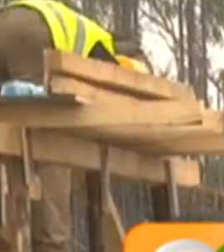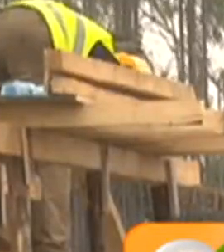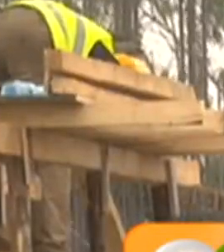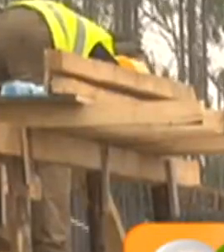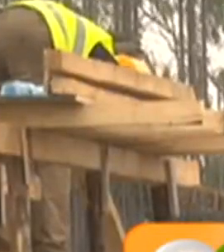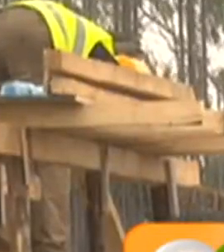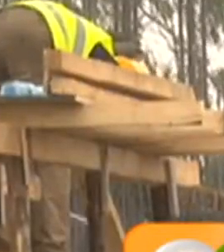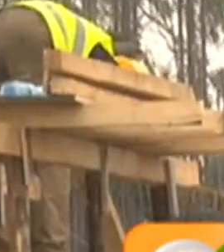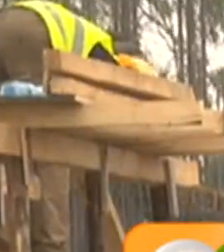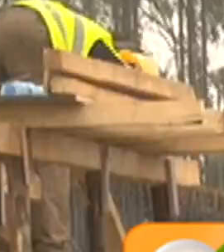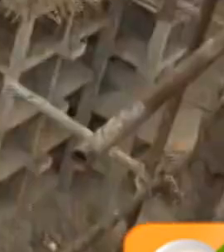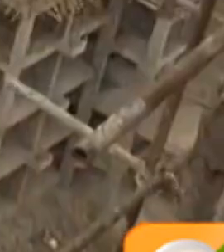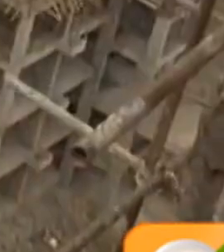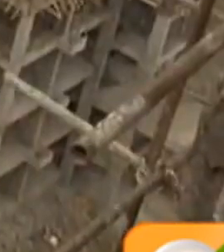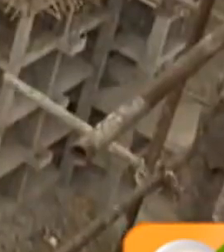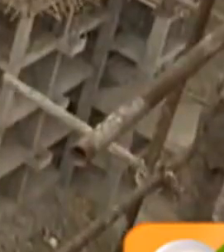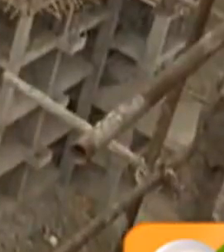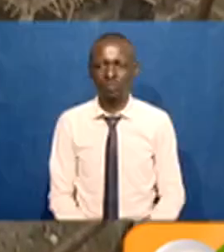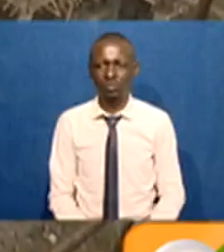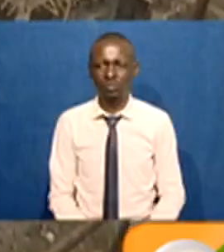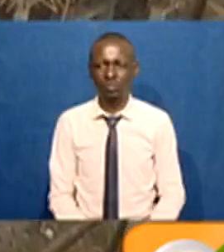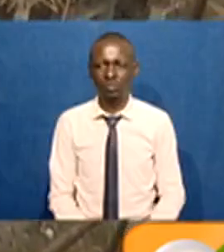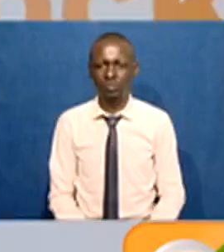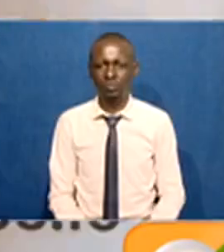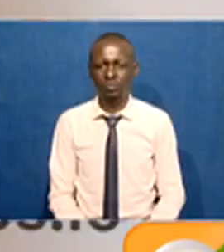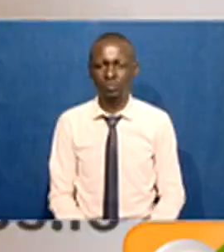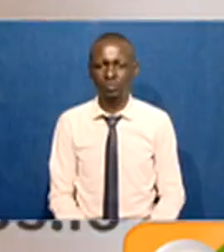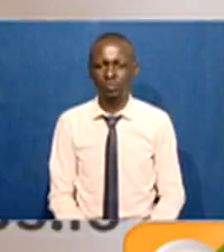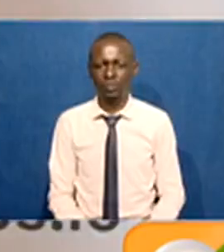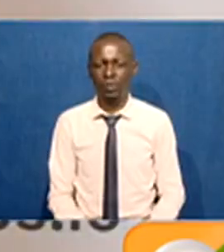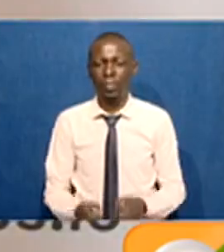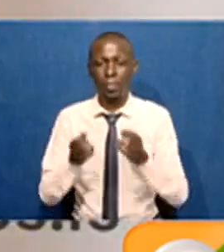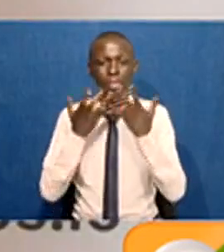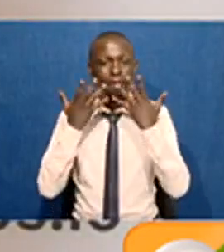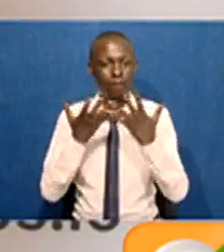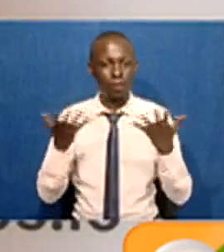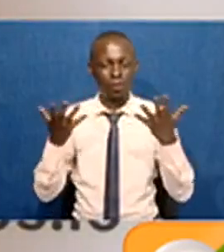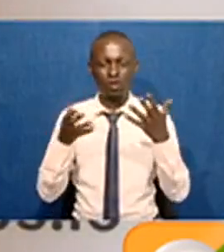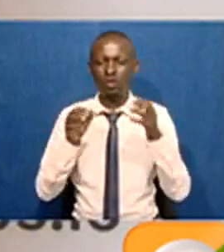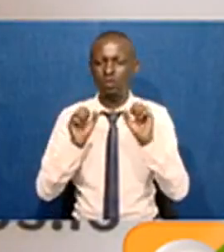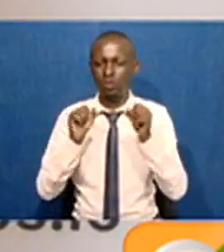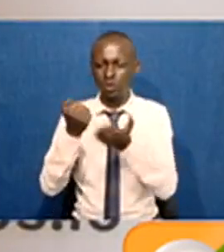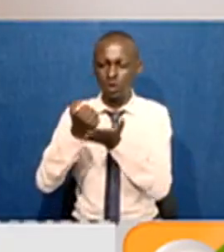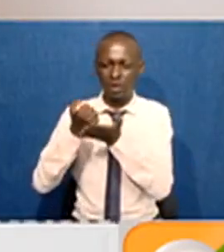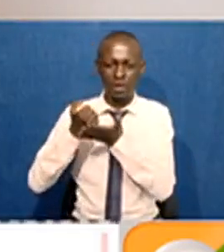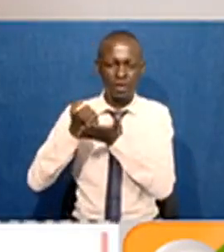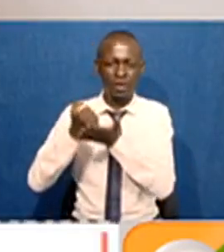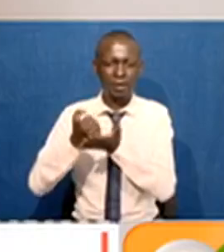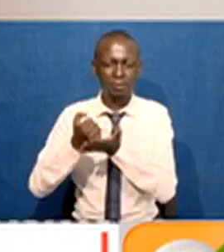youth expected to be working in construction by 2030. This is information that can be able to guide, even when you're coming up